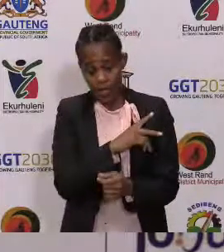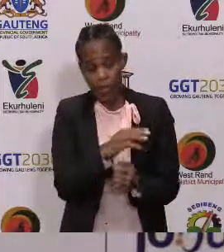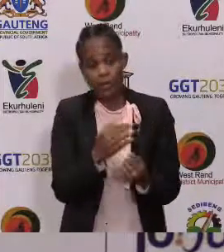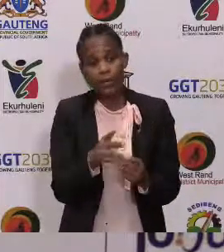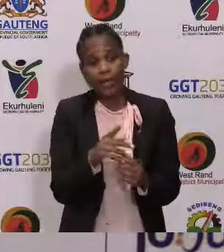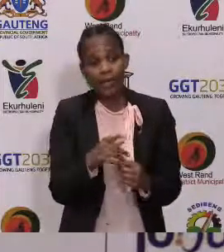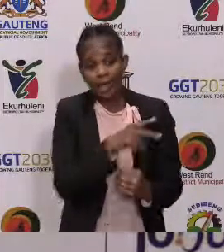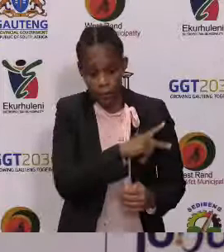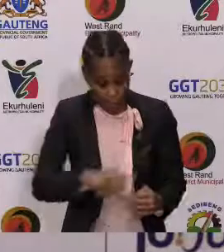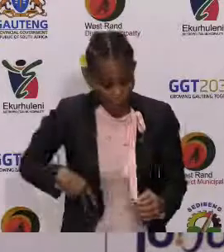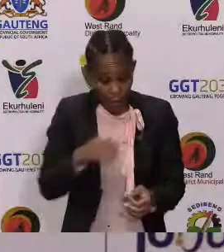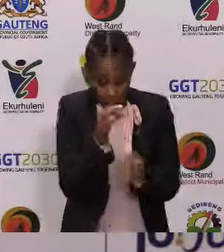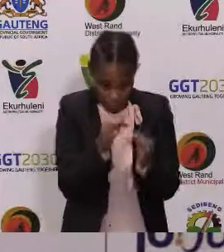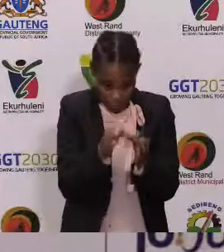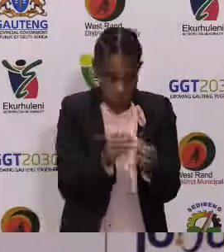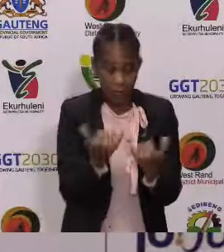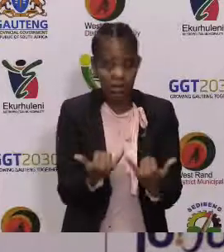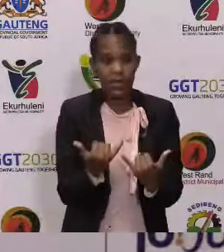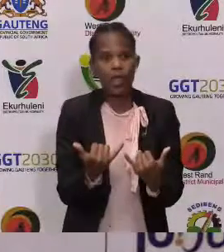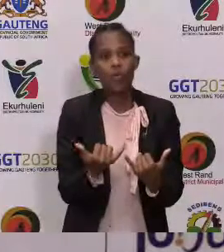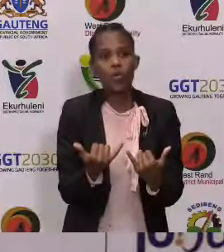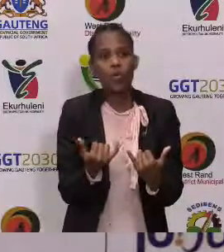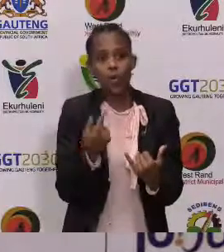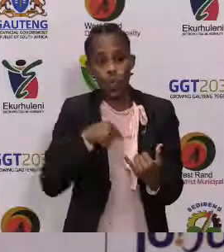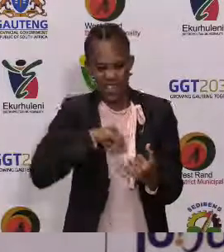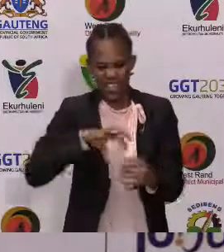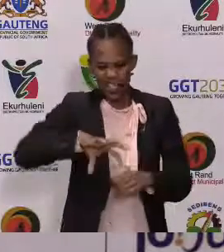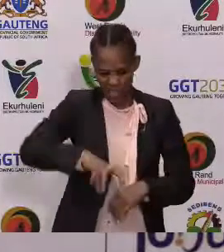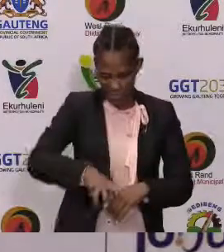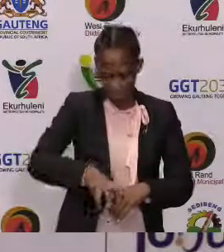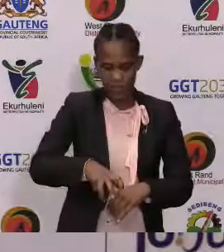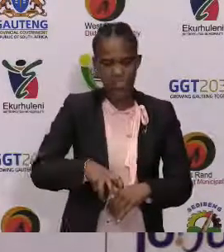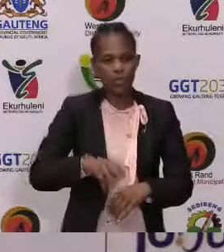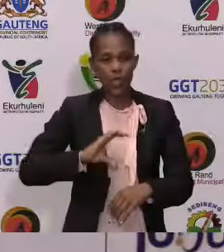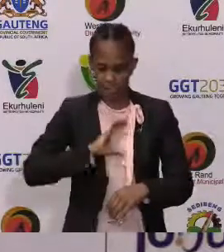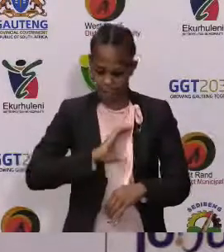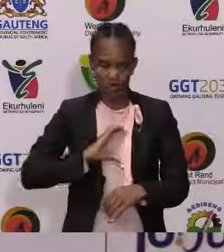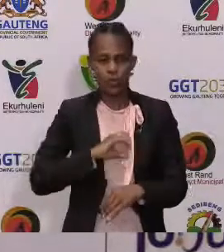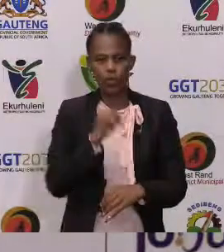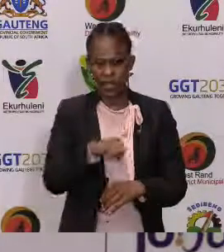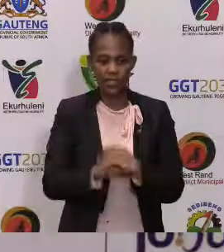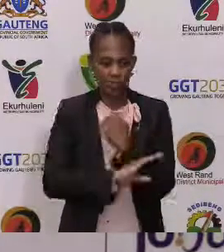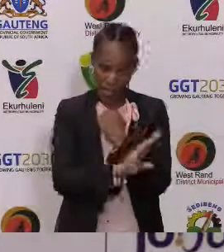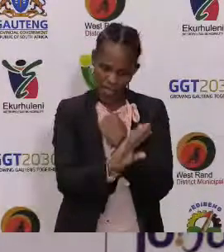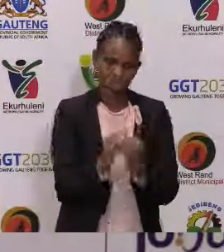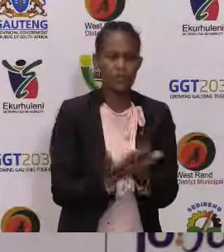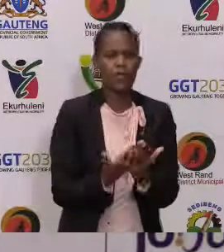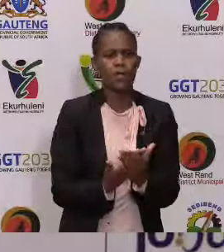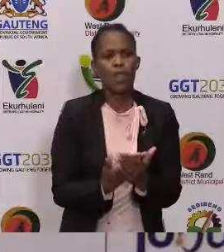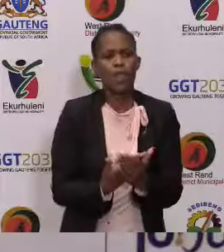of view, we are very comfortable as a province for all the beds that